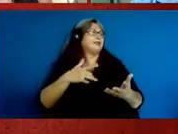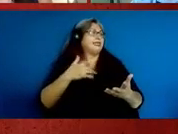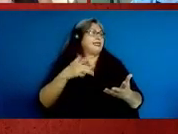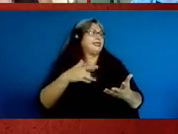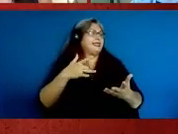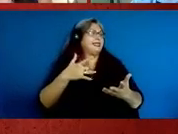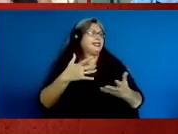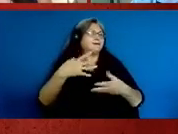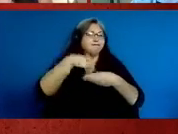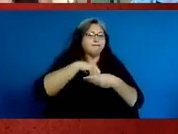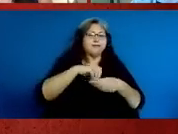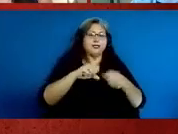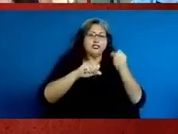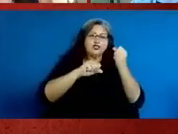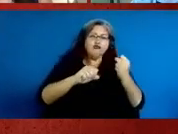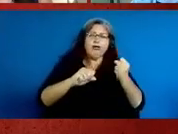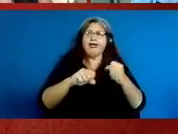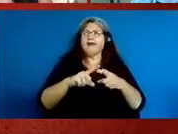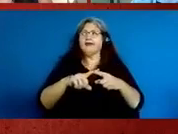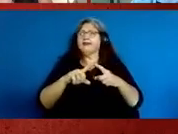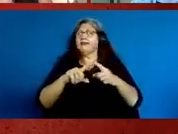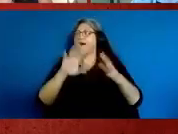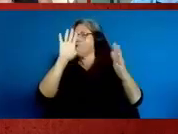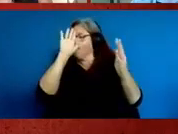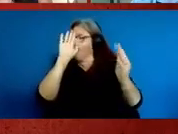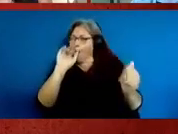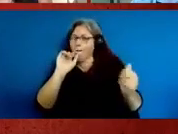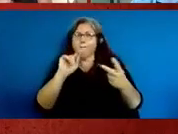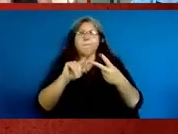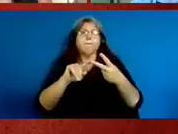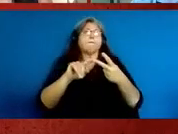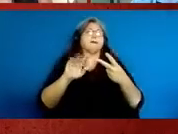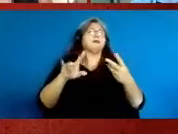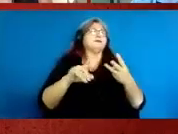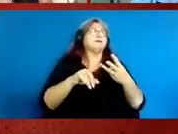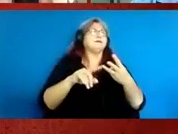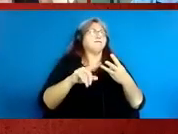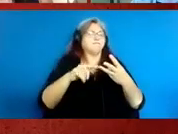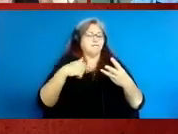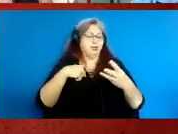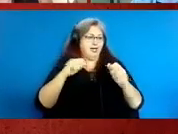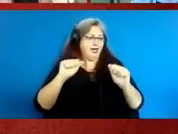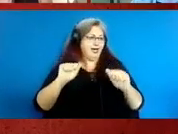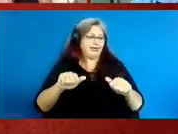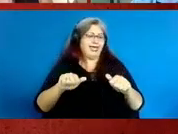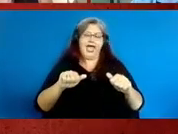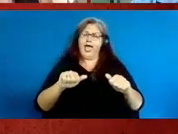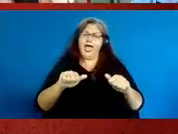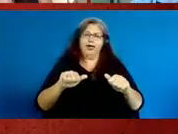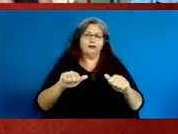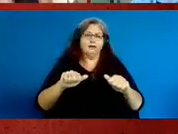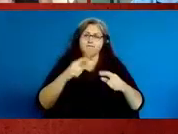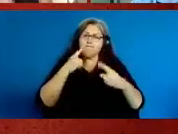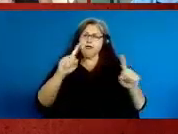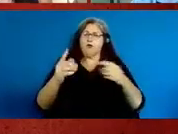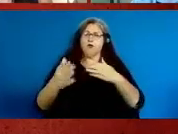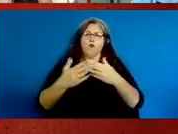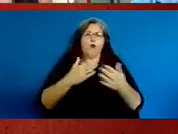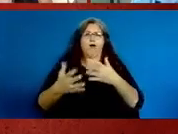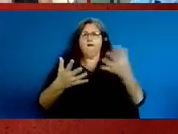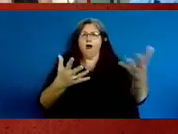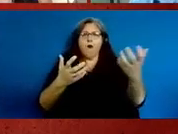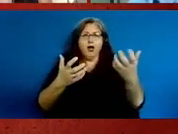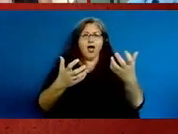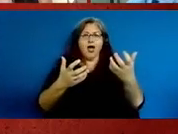strength and hope that you know, you can be whoever you want to be, and don't